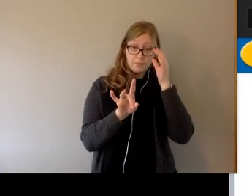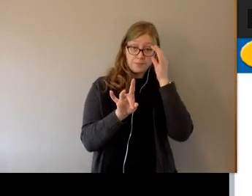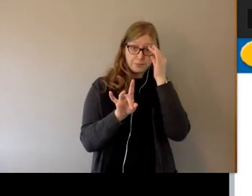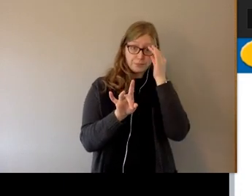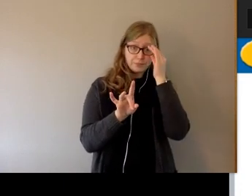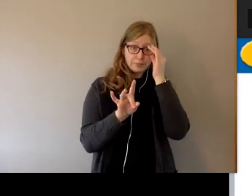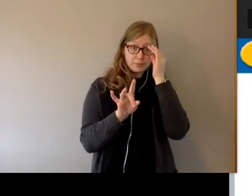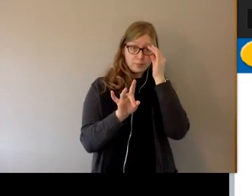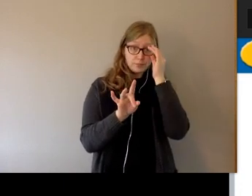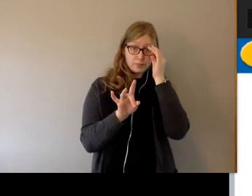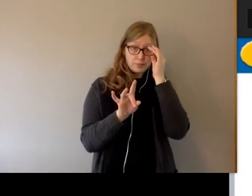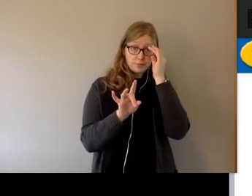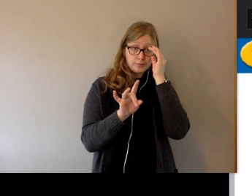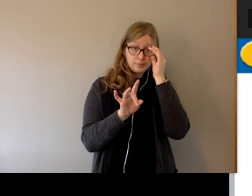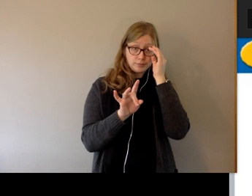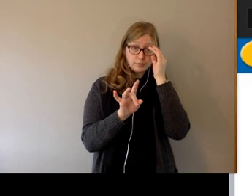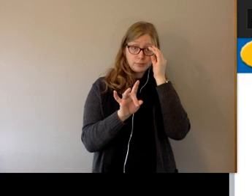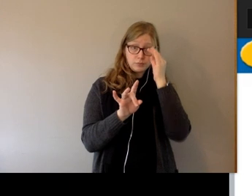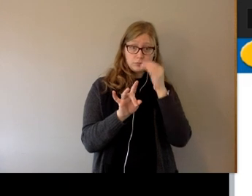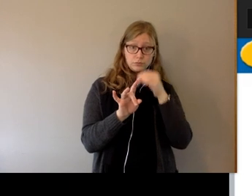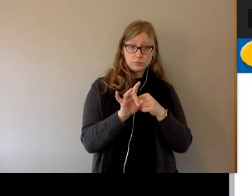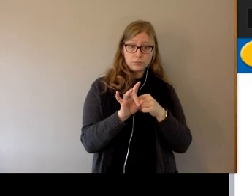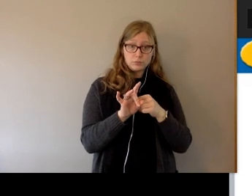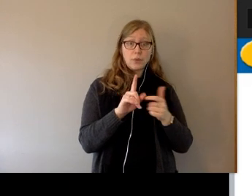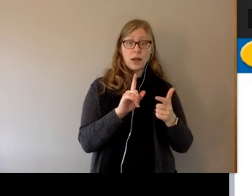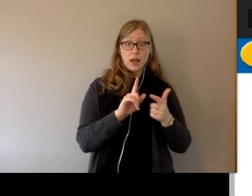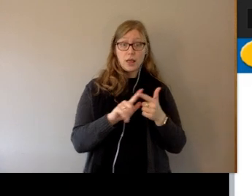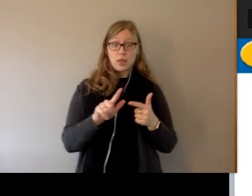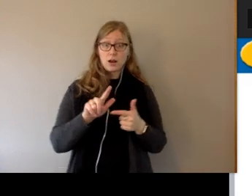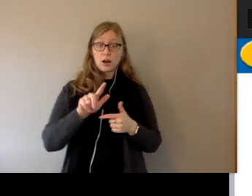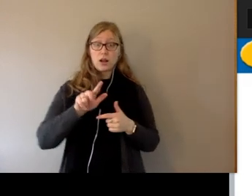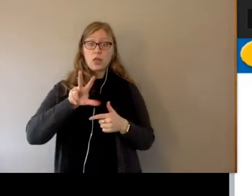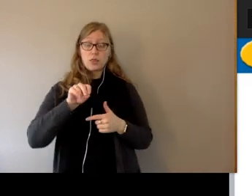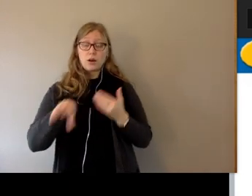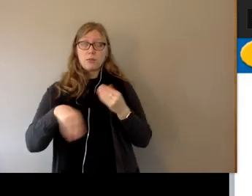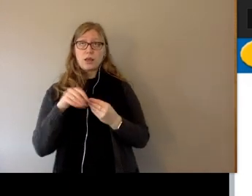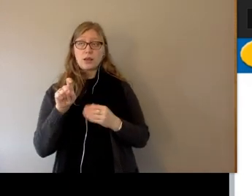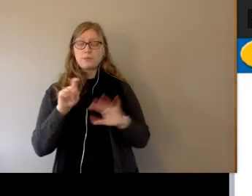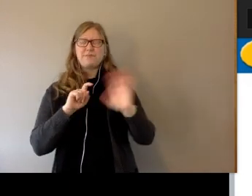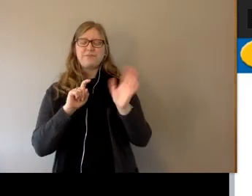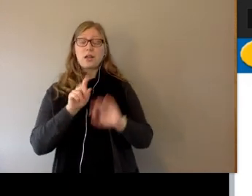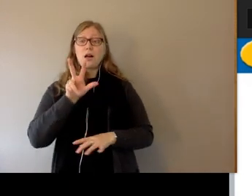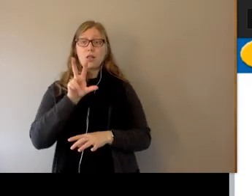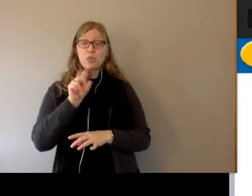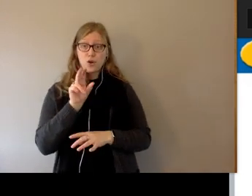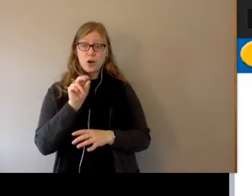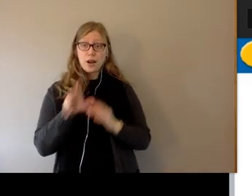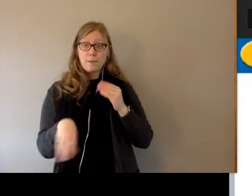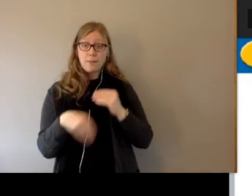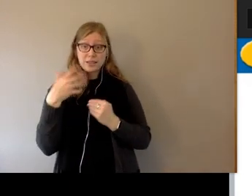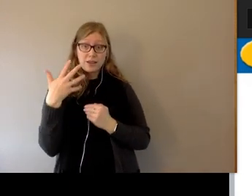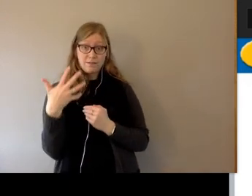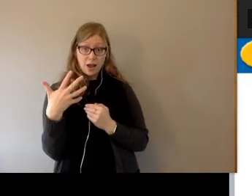28. And then 30 plus X, or sorry, 30 plus 5 is going to be